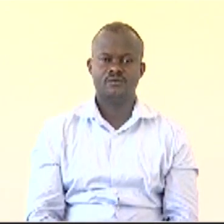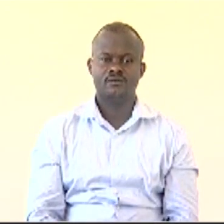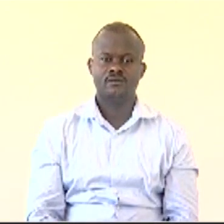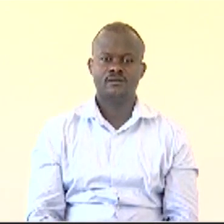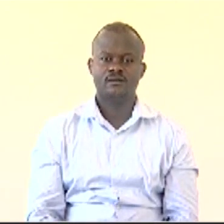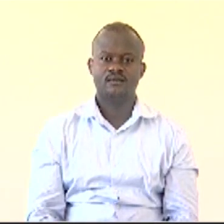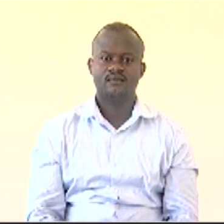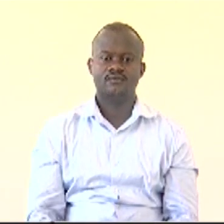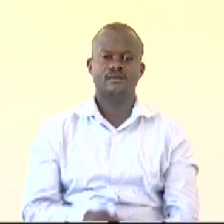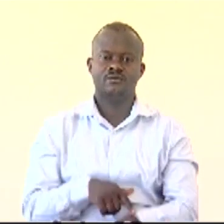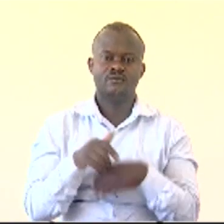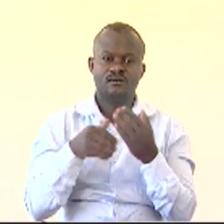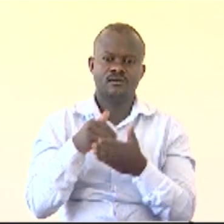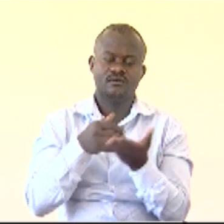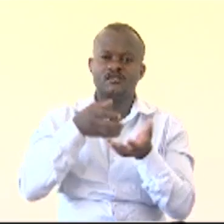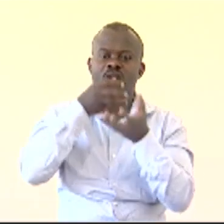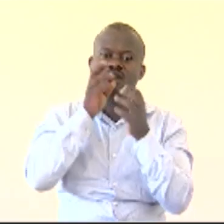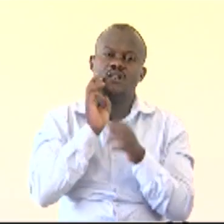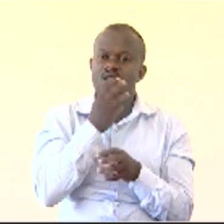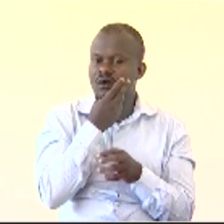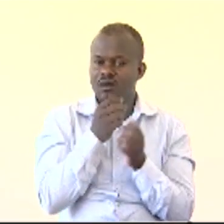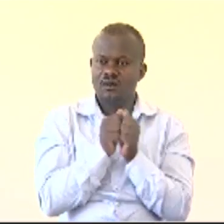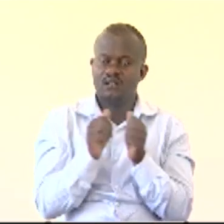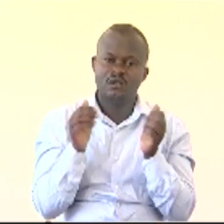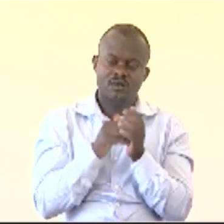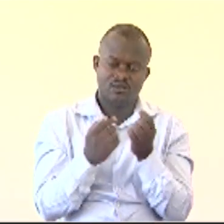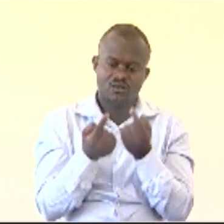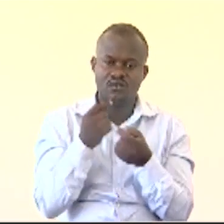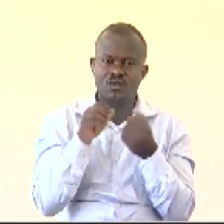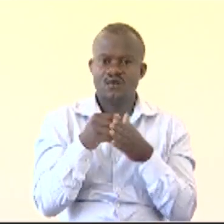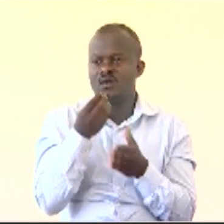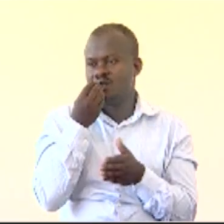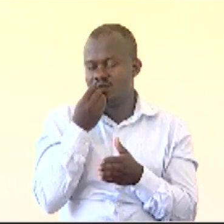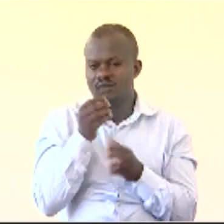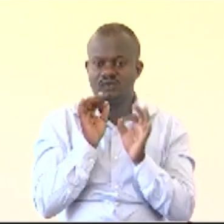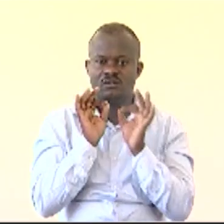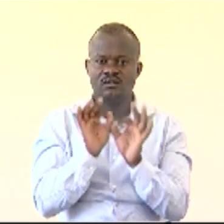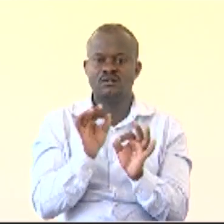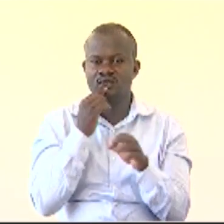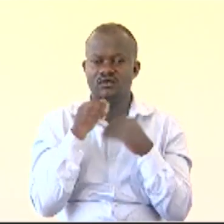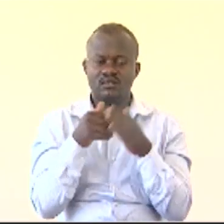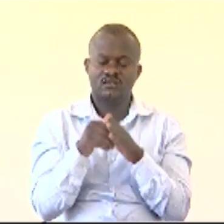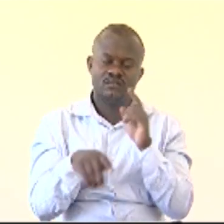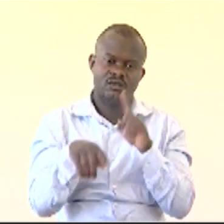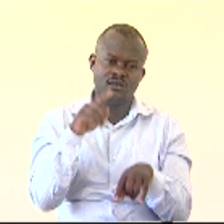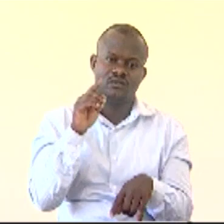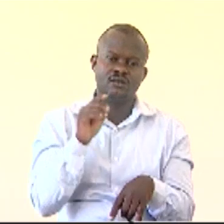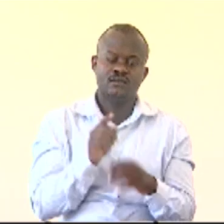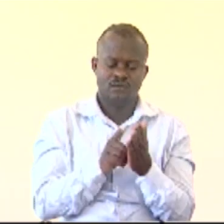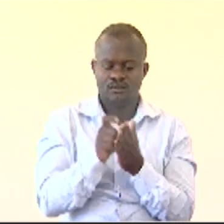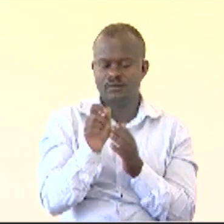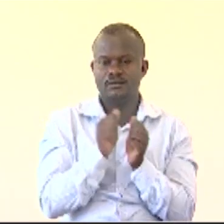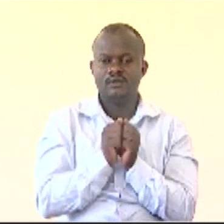Boiling drinking water and cooking of food properly to kill the bacteria.